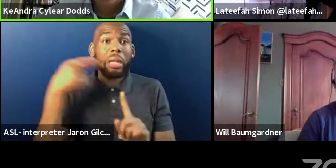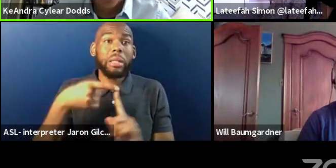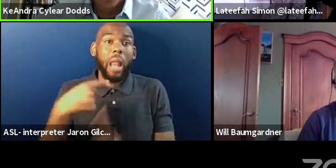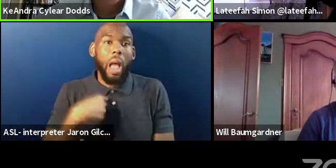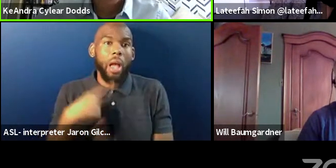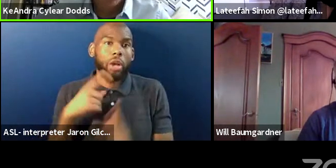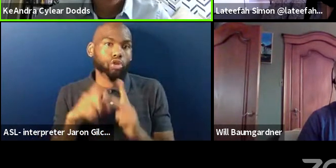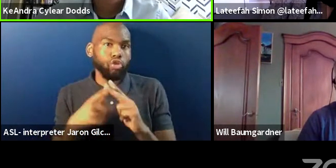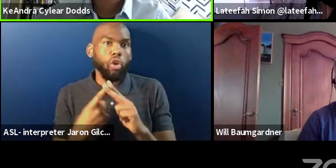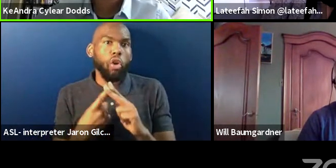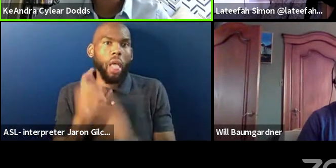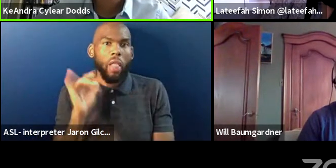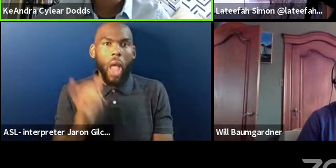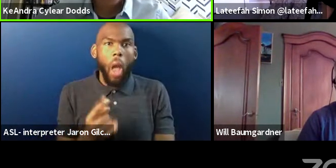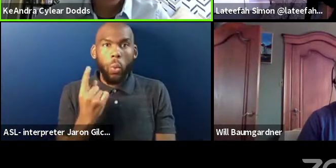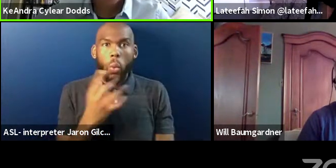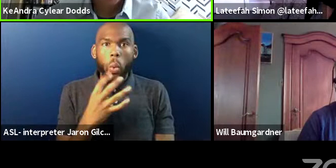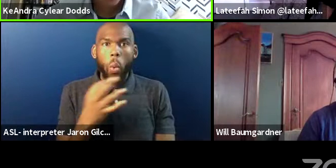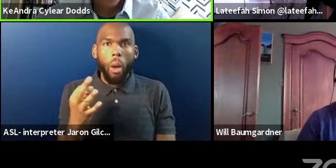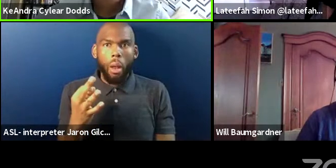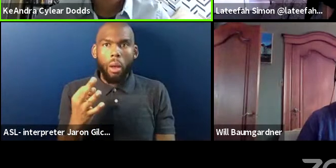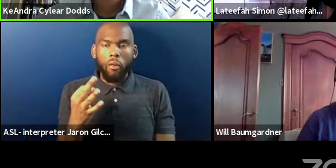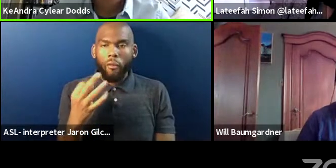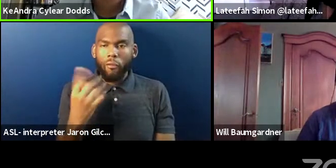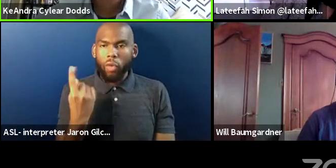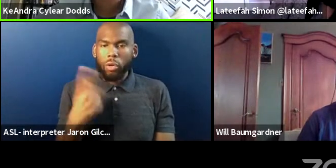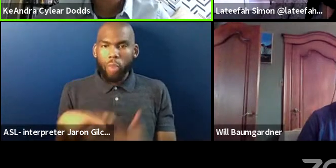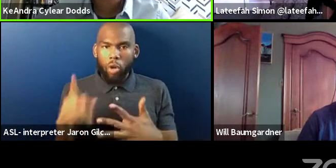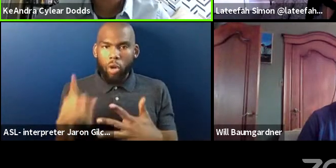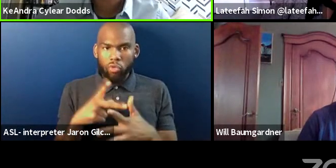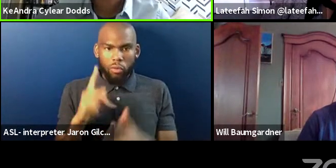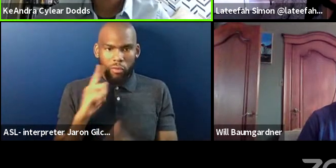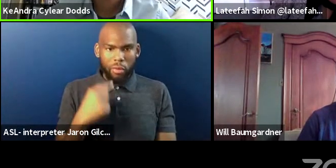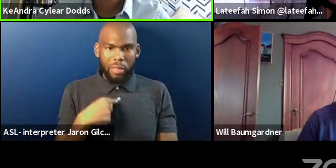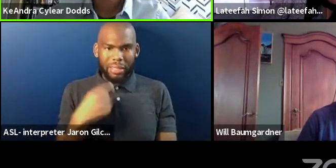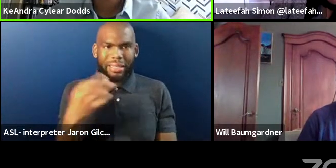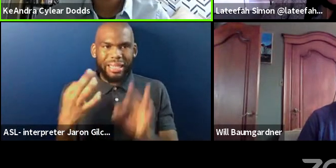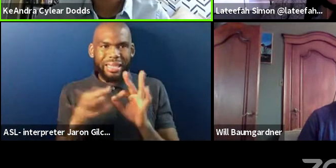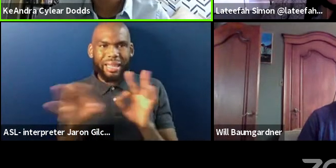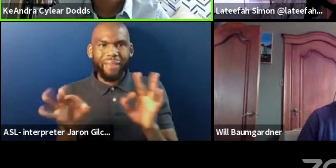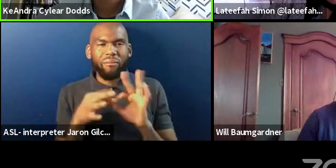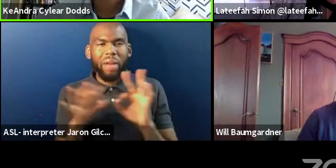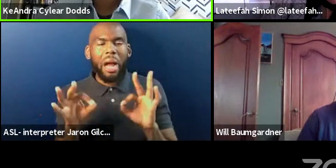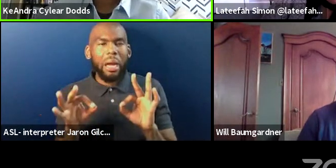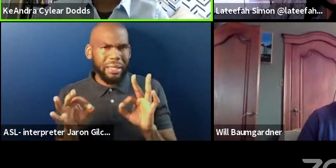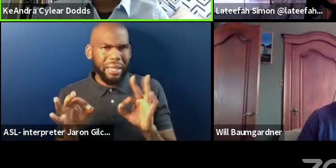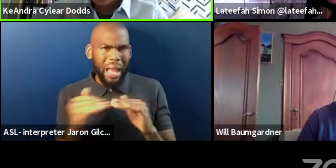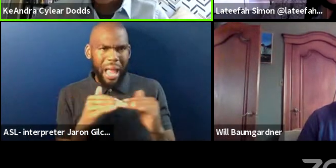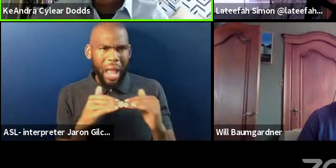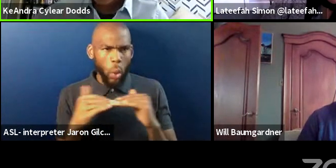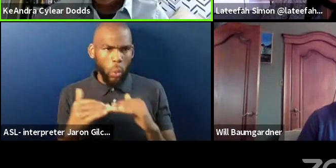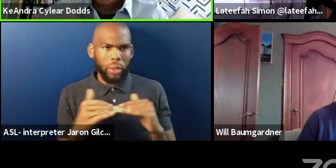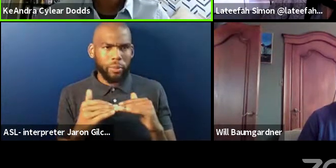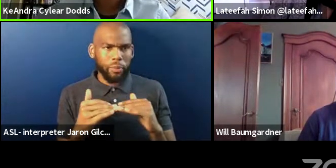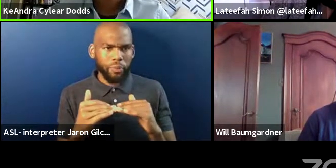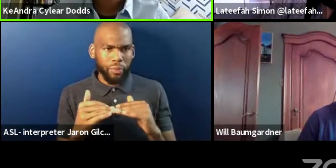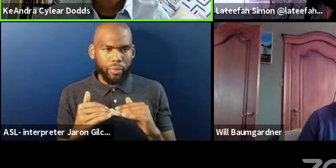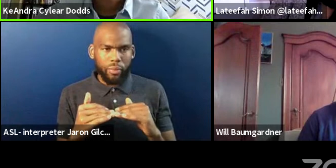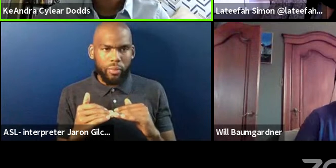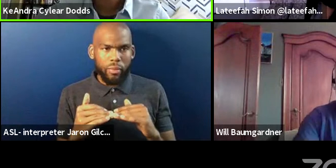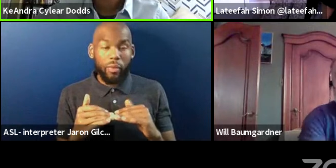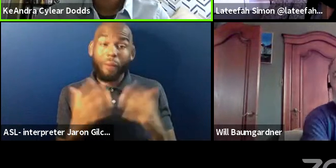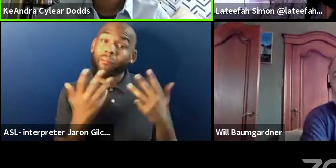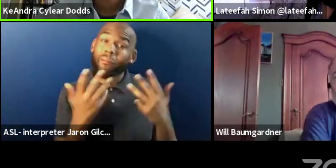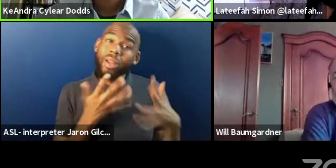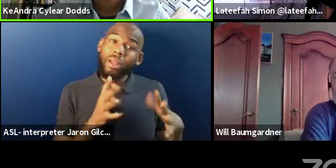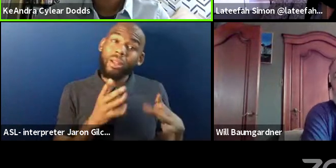first priorities for me, was defining equity and really pushing us to get away from, and it's a process, but